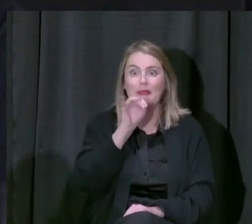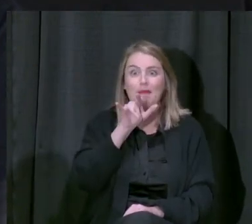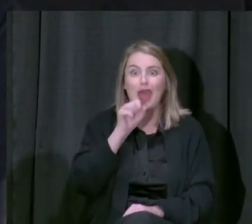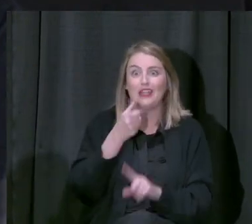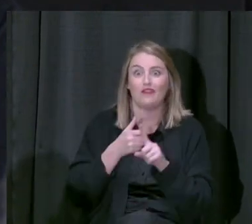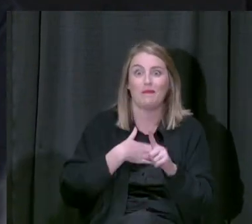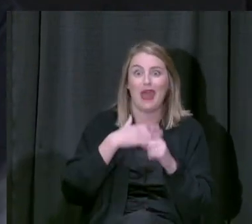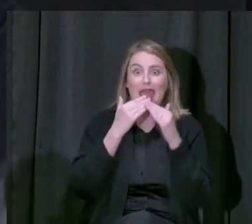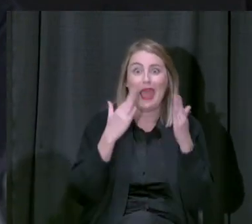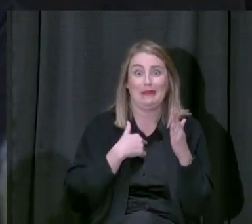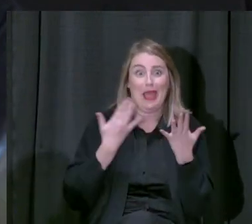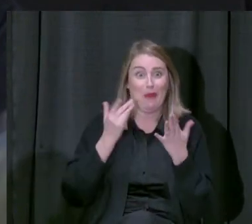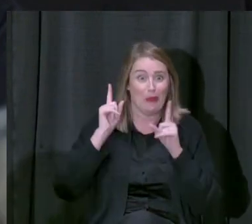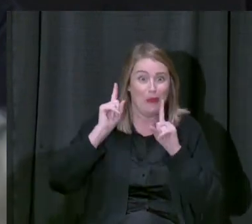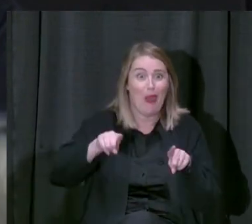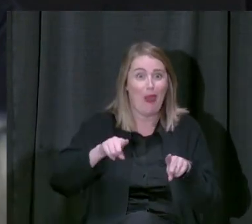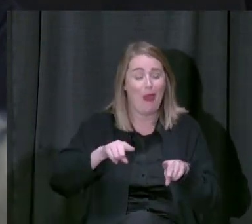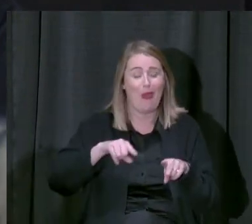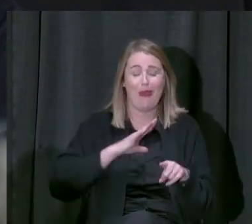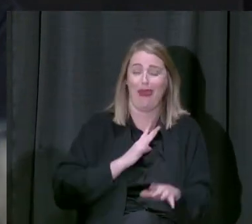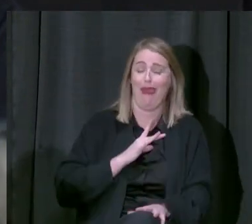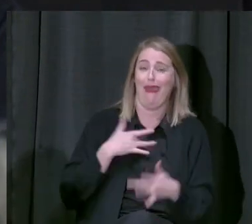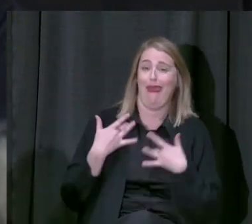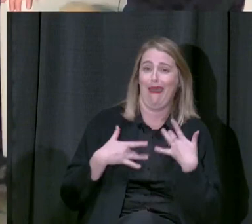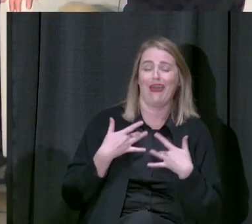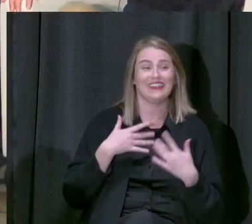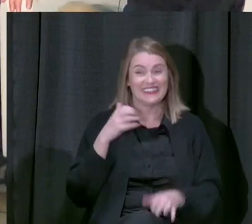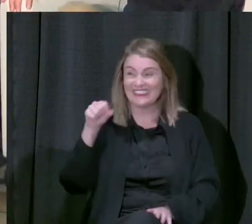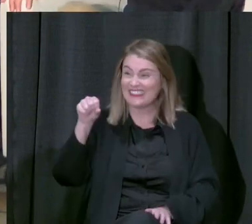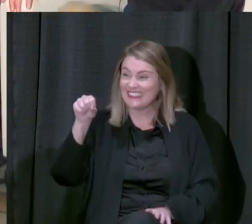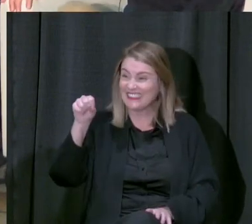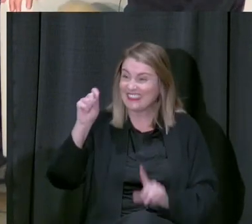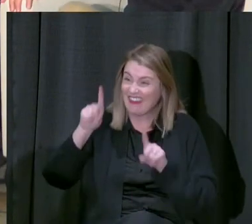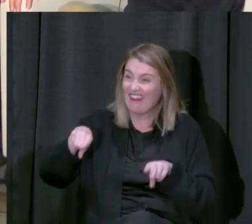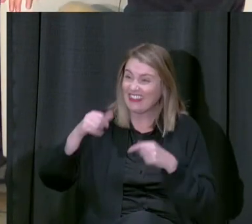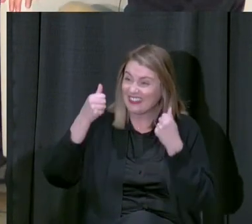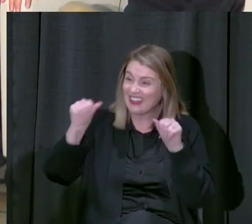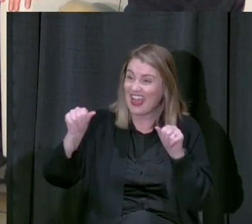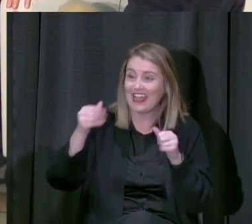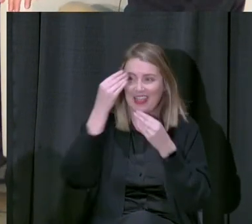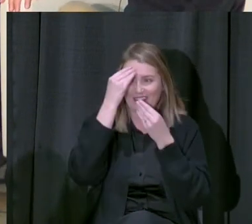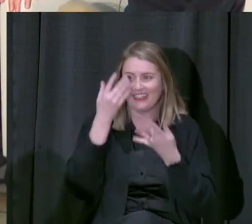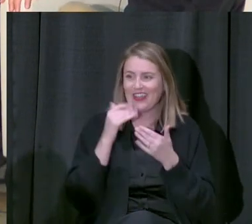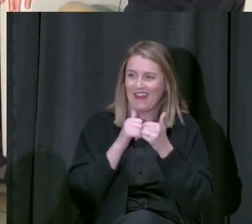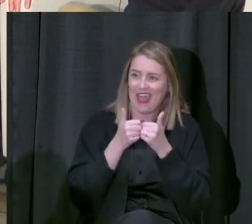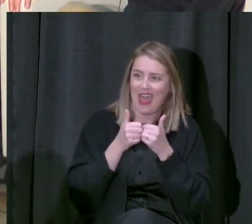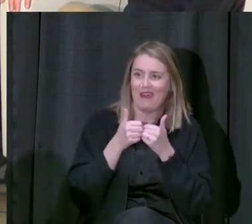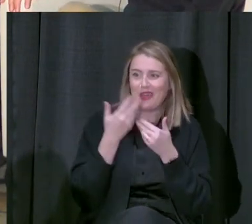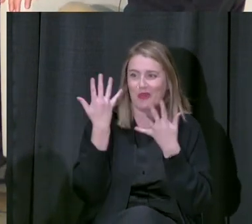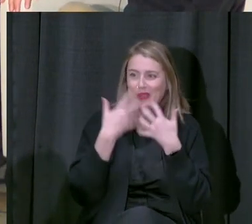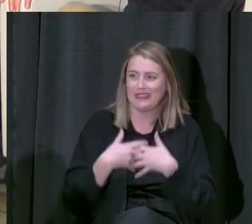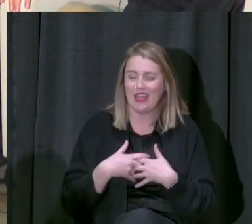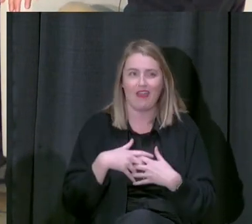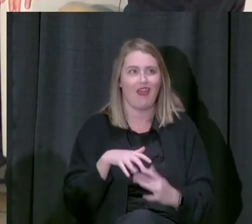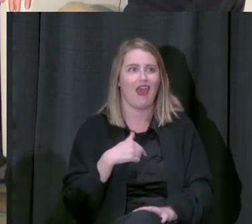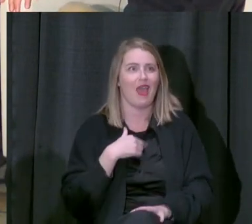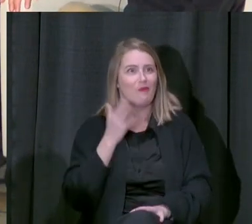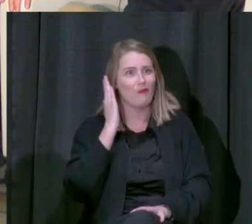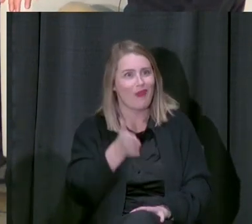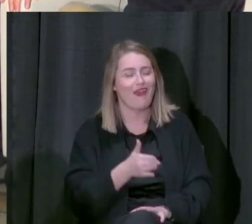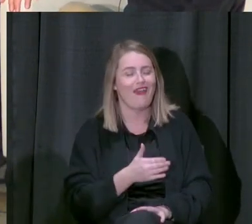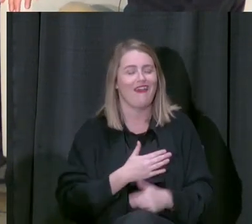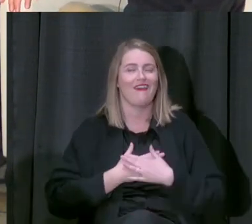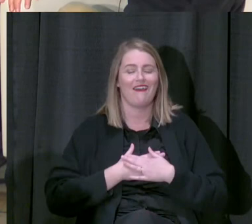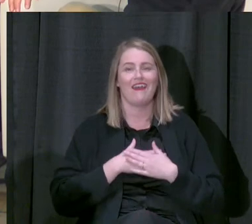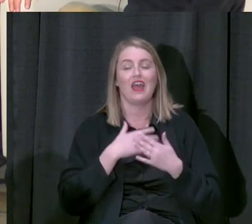I'm so going there when I get home. Oh, amazing. Nice. That's awesome. And then go try it and let me know how it works out. I totally will. And